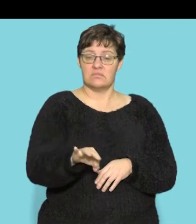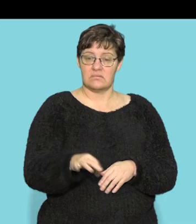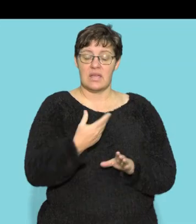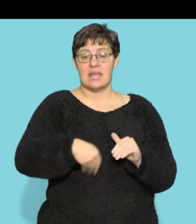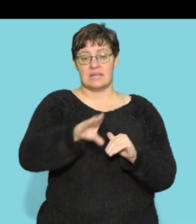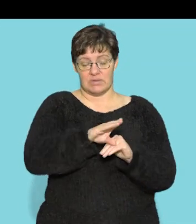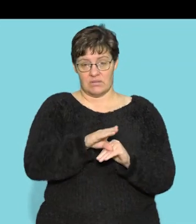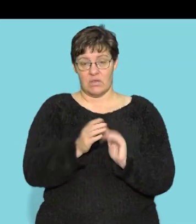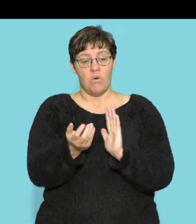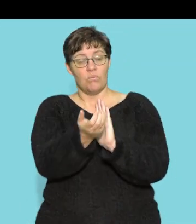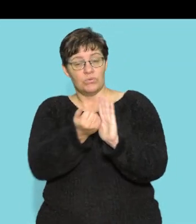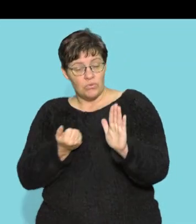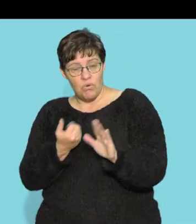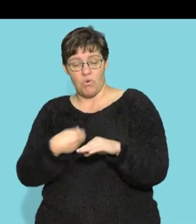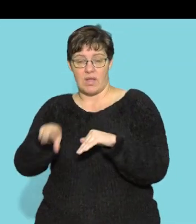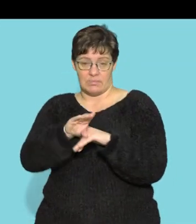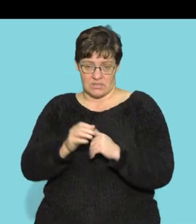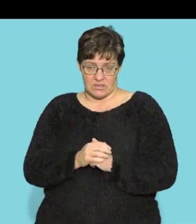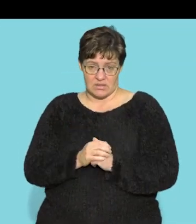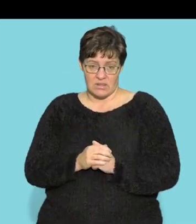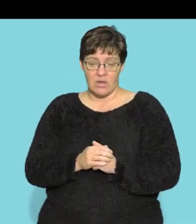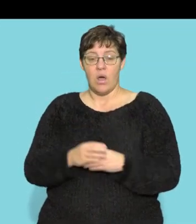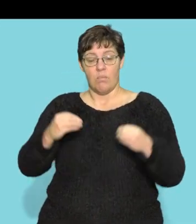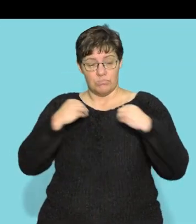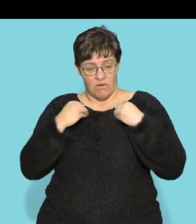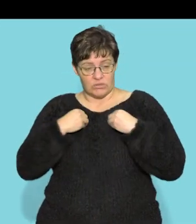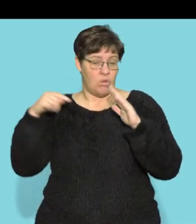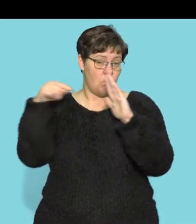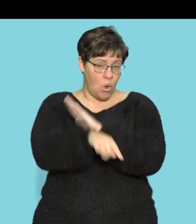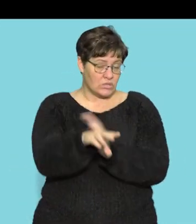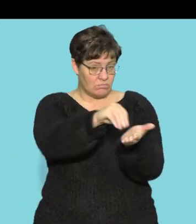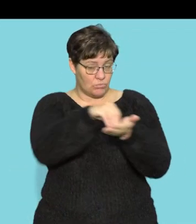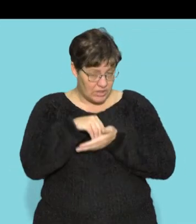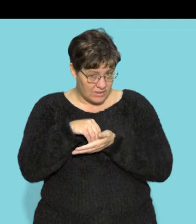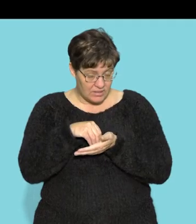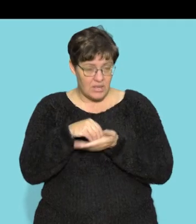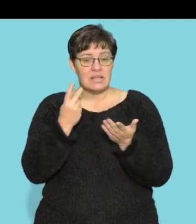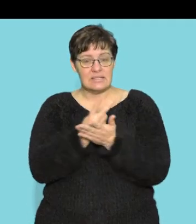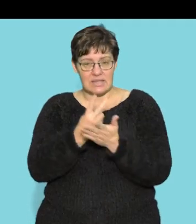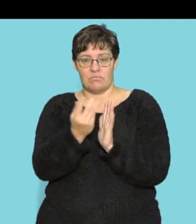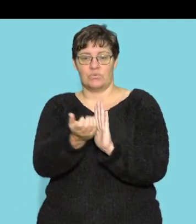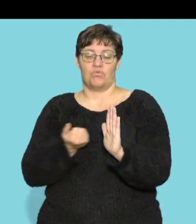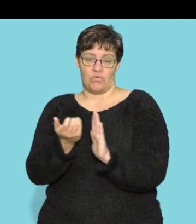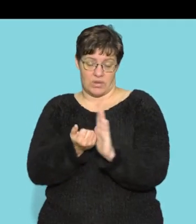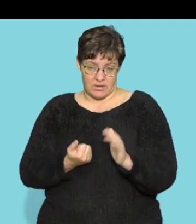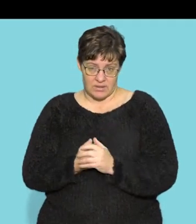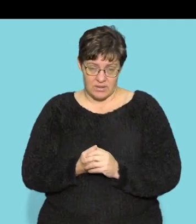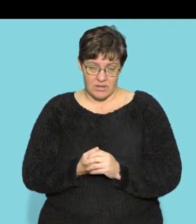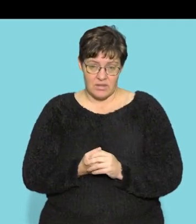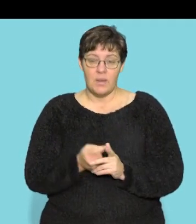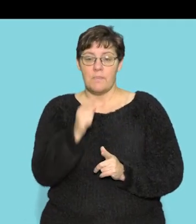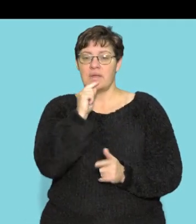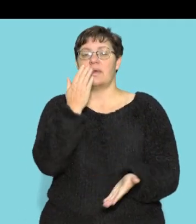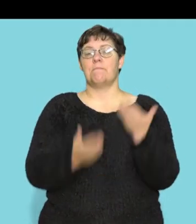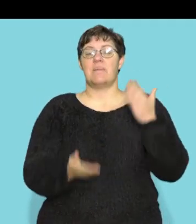capital, withdrawals of capital, bring in your profit or your loss, and then obviously your drawings. This will then give you